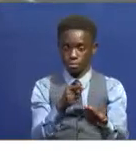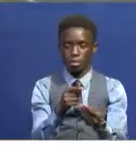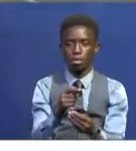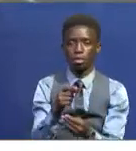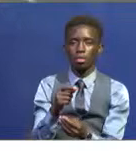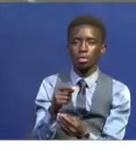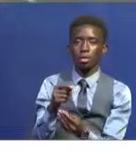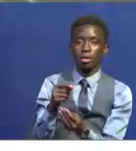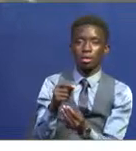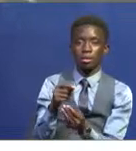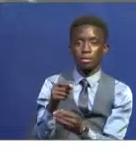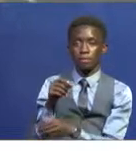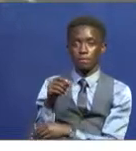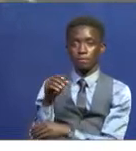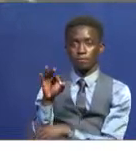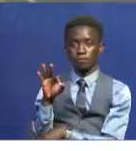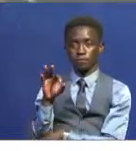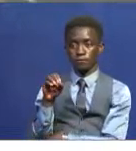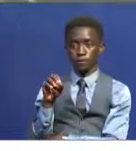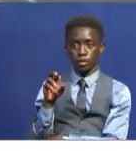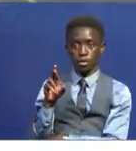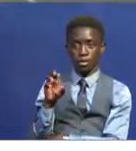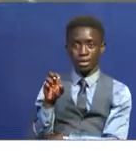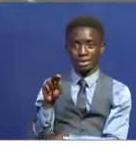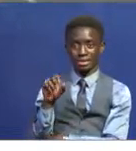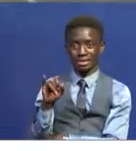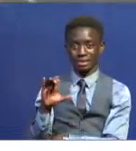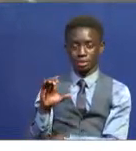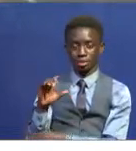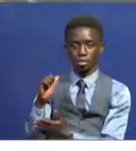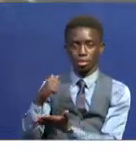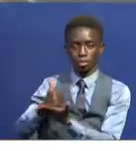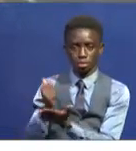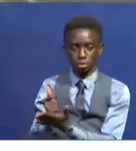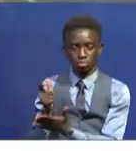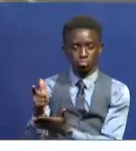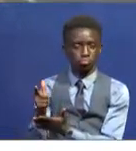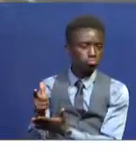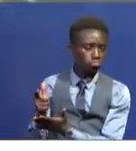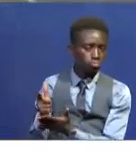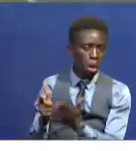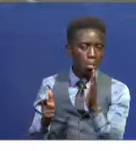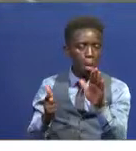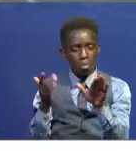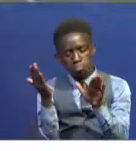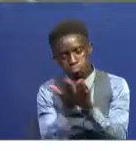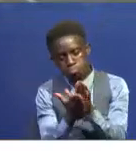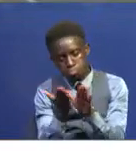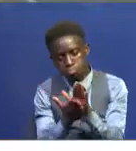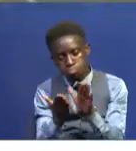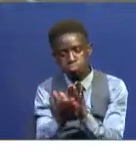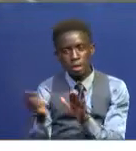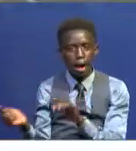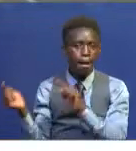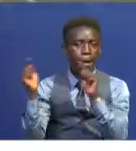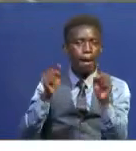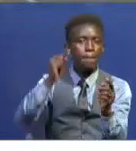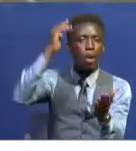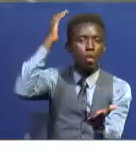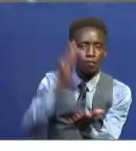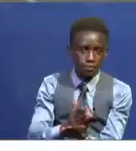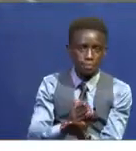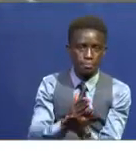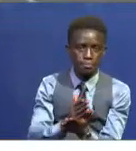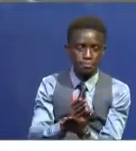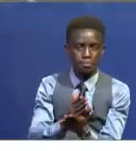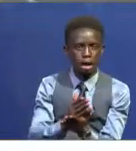are essentially to verify financial statements and records to ensure that they indeed